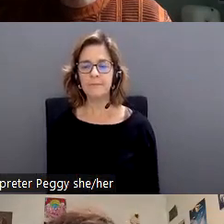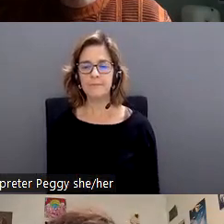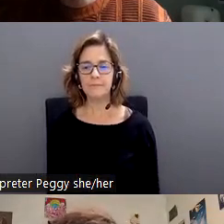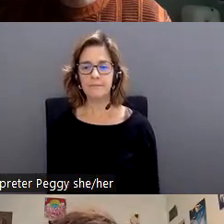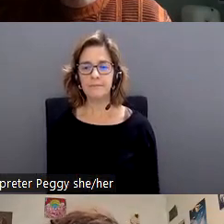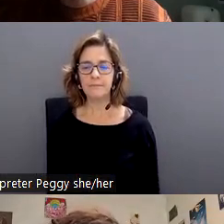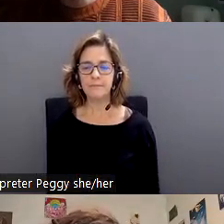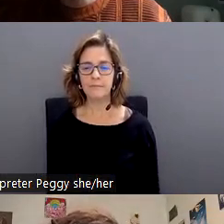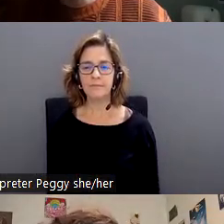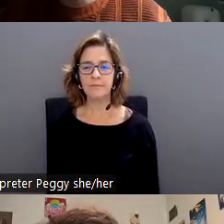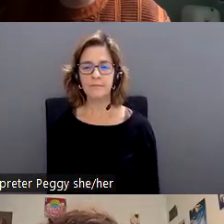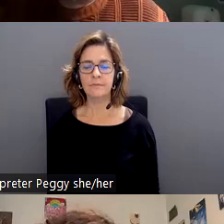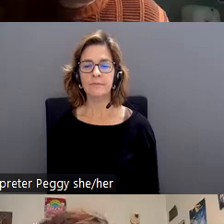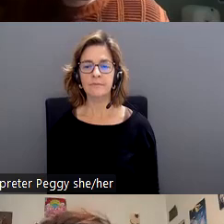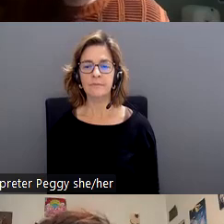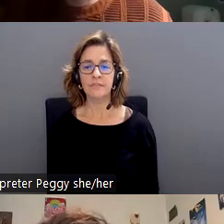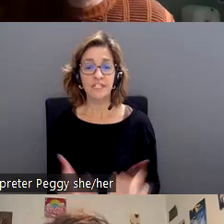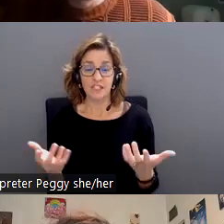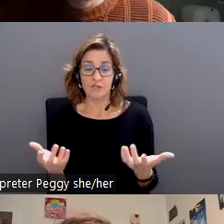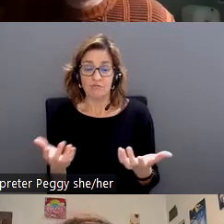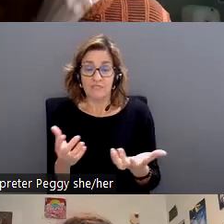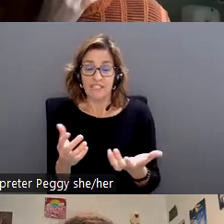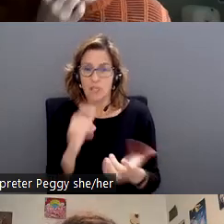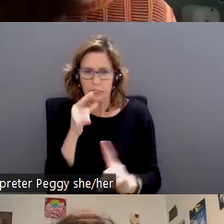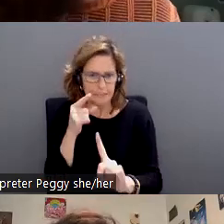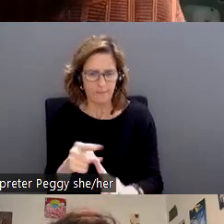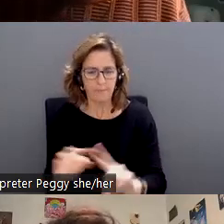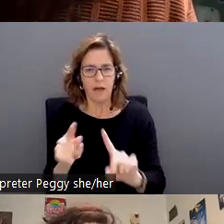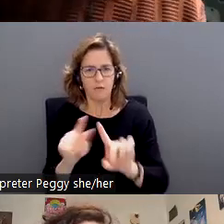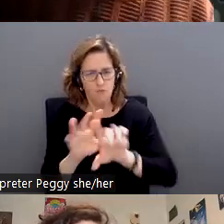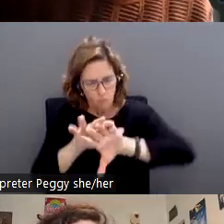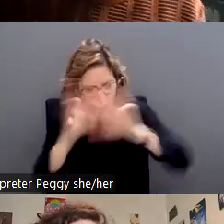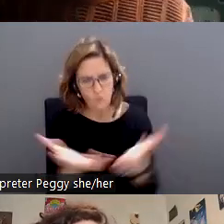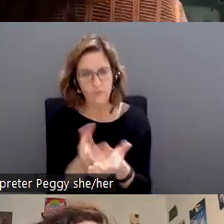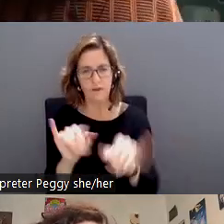you know, the system as a whole. And there were a number of